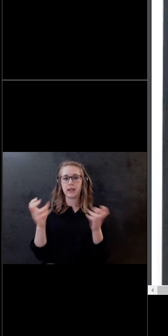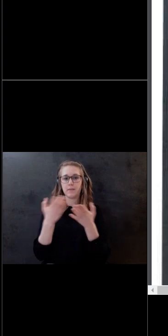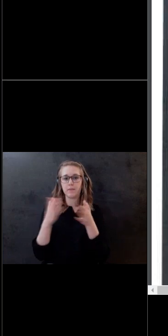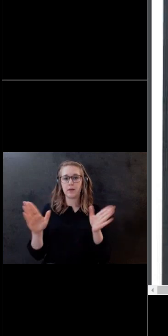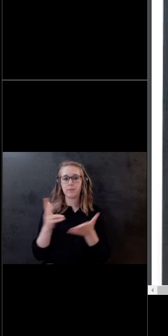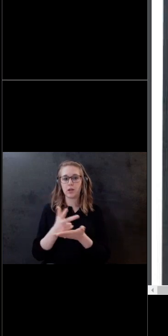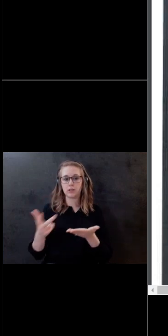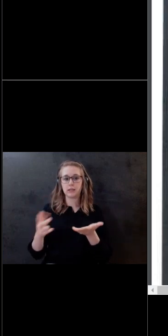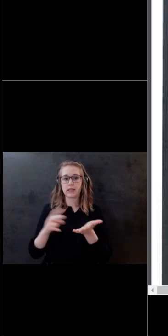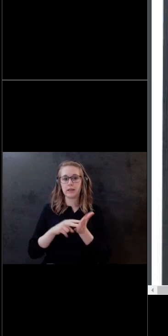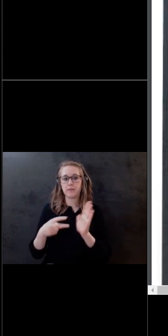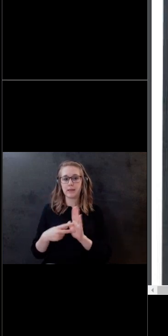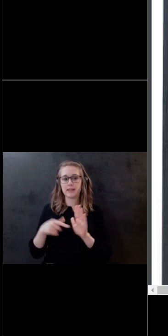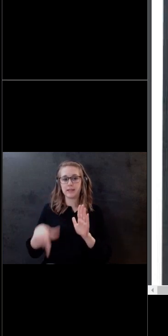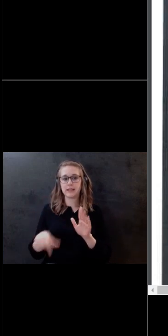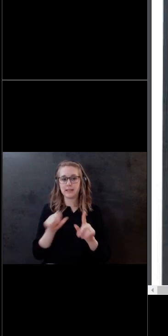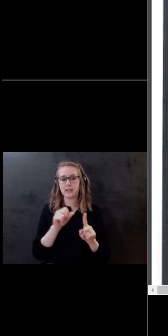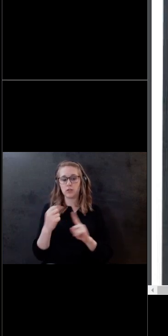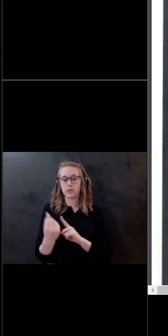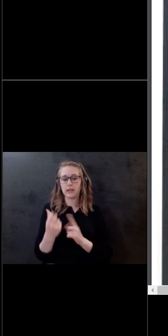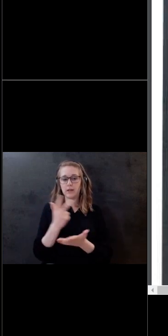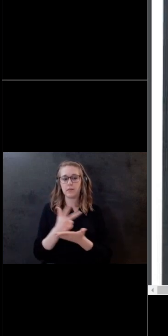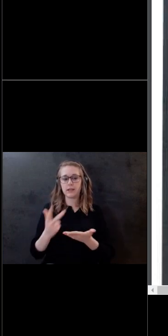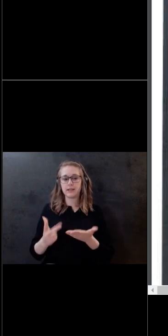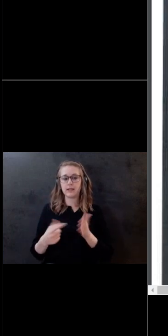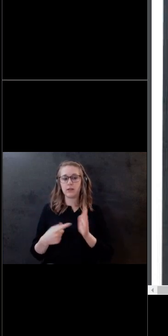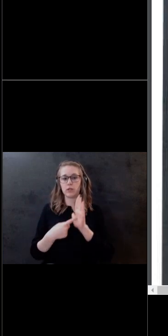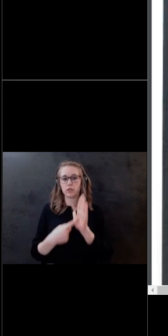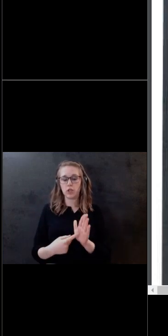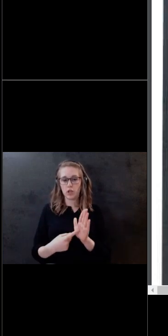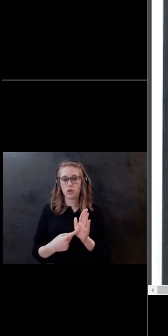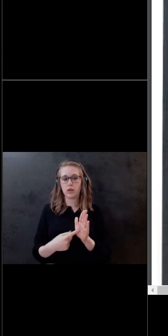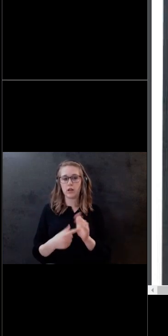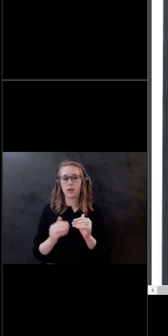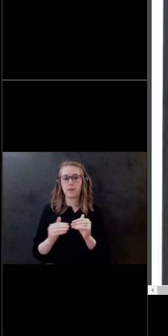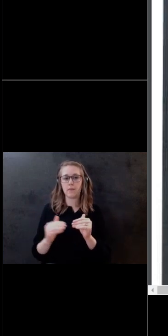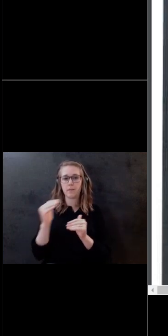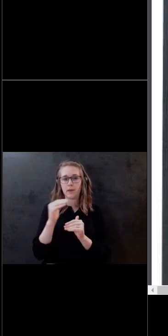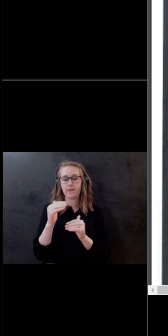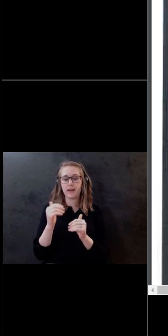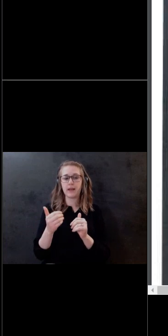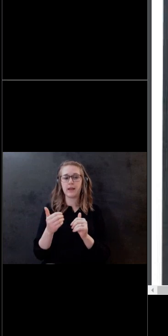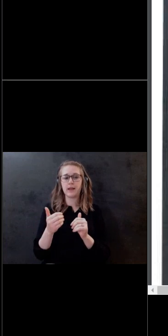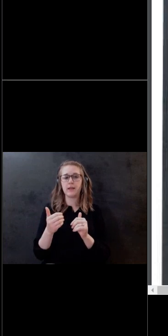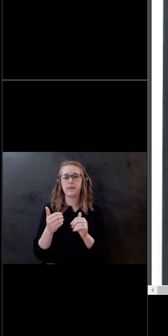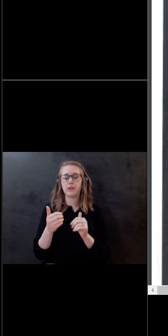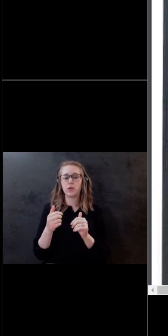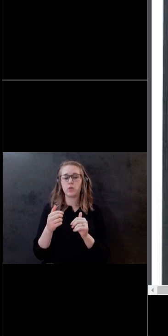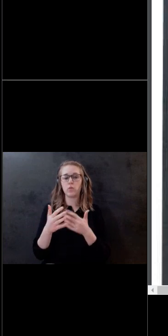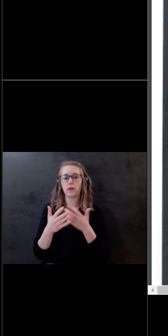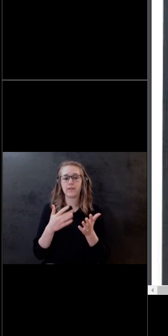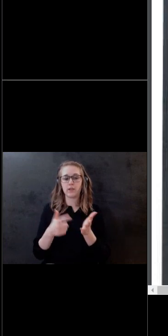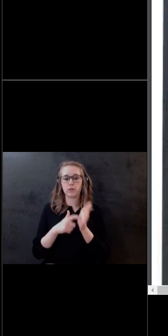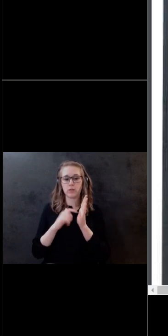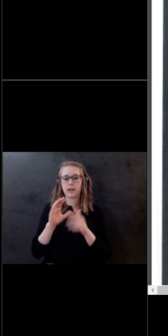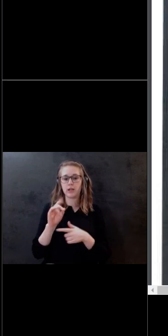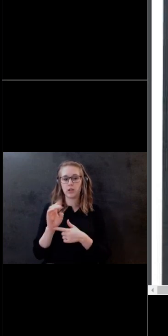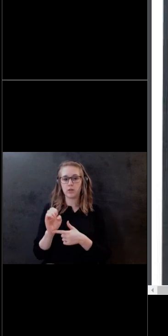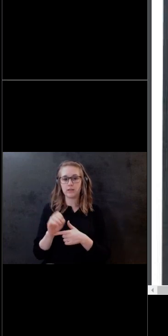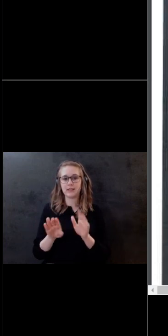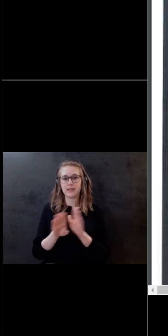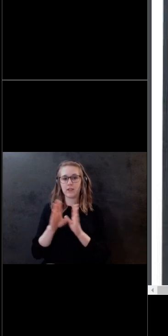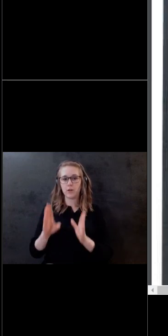and what that means in this case is parking that shows as above and beyond what is required by code. A developer at that